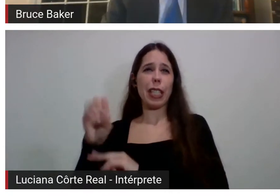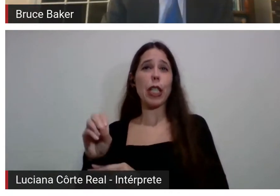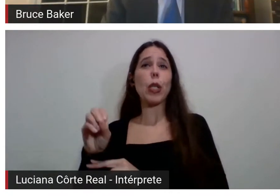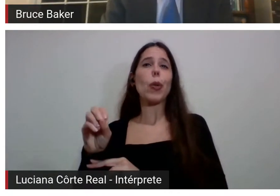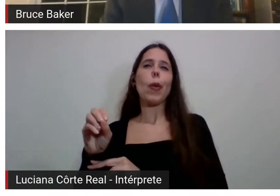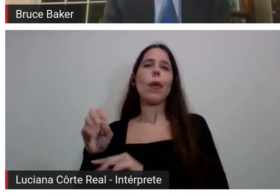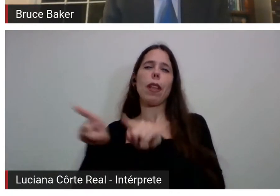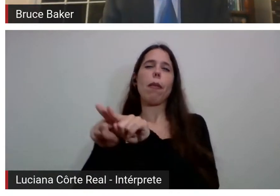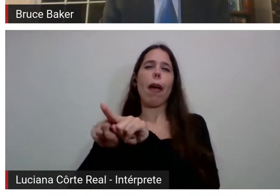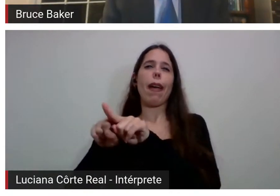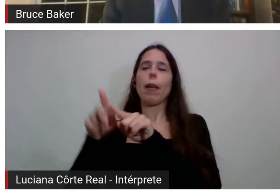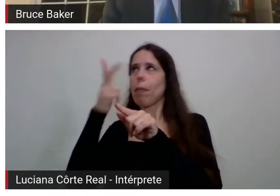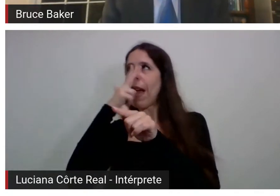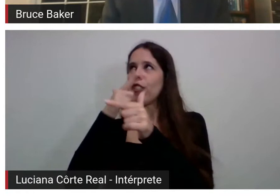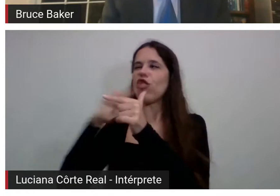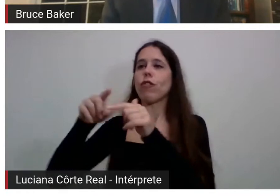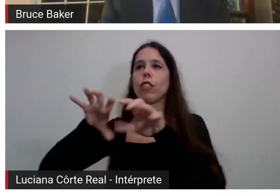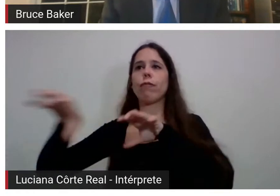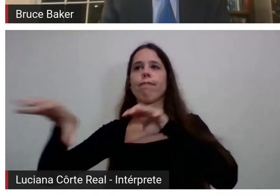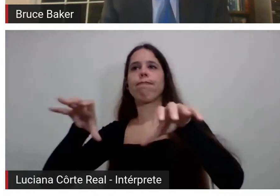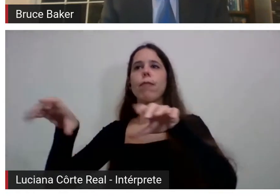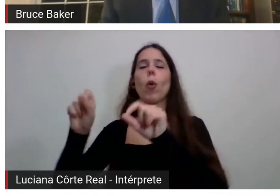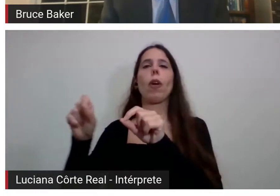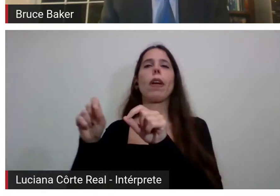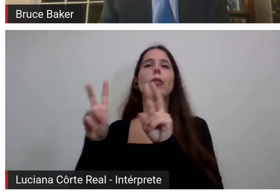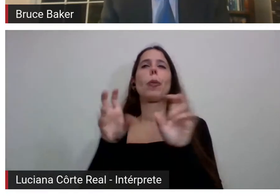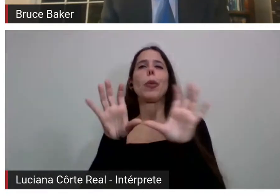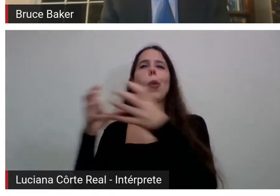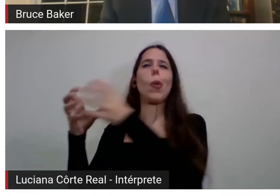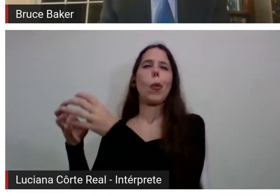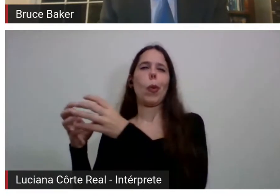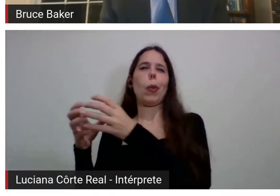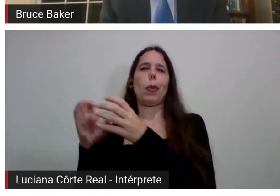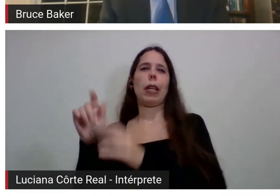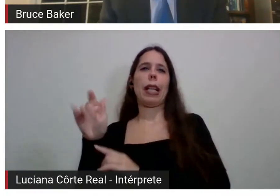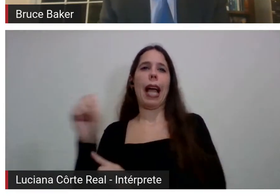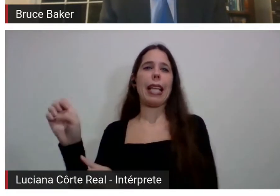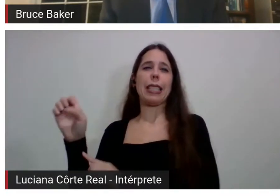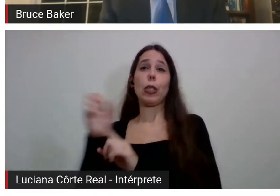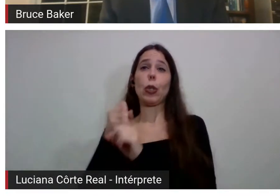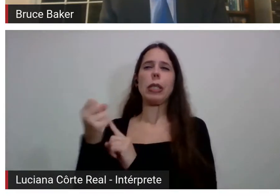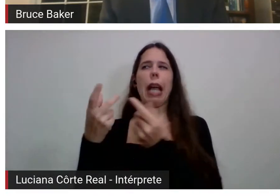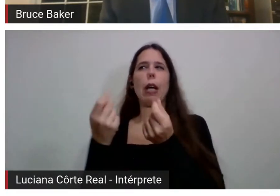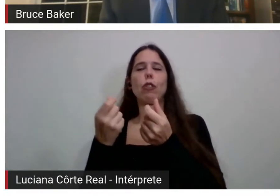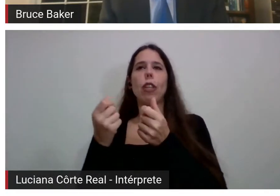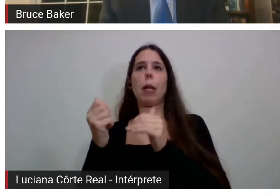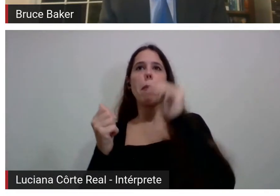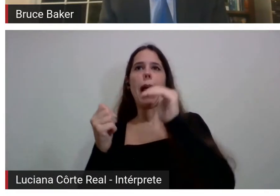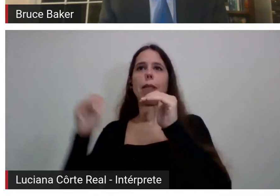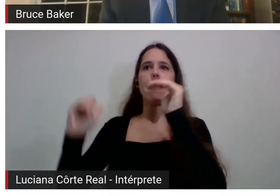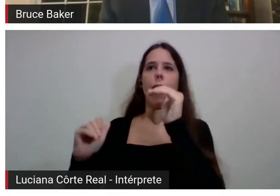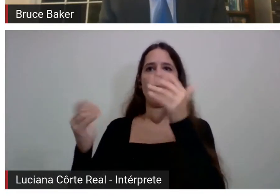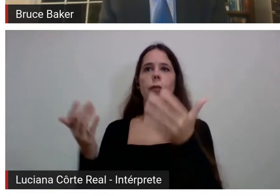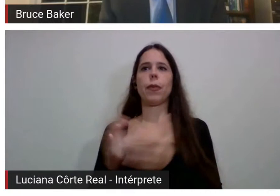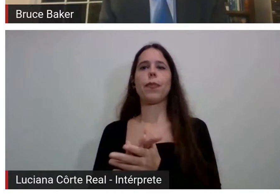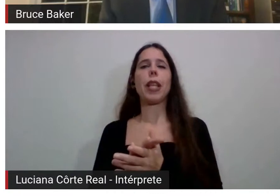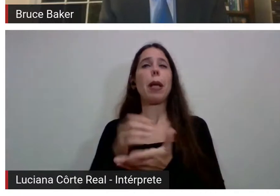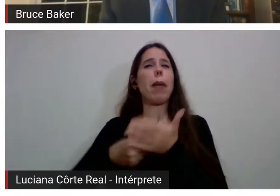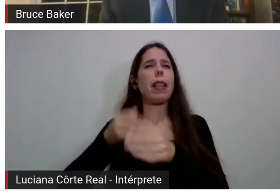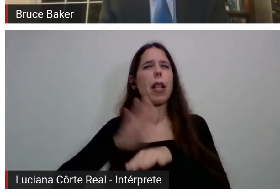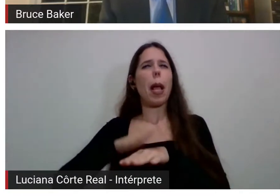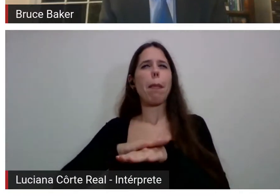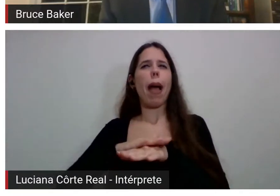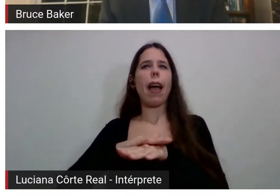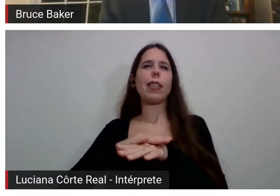vou seguir... Para dar mais dinâmica ao processo, eu vou fazer, eu acho que 3 perguntas